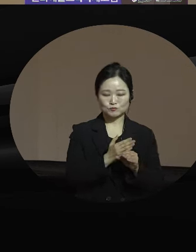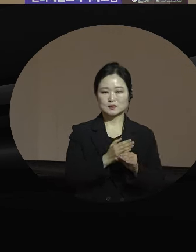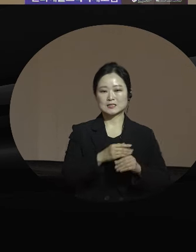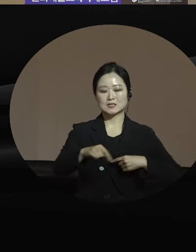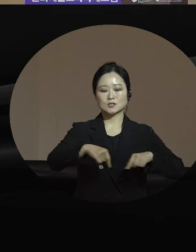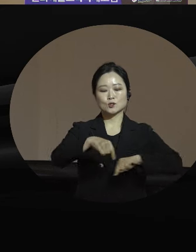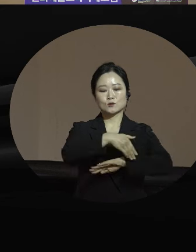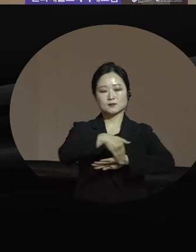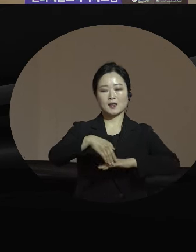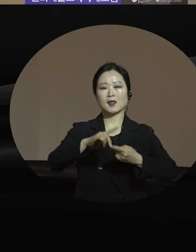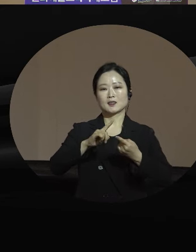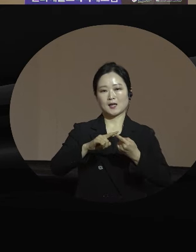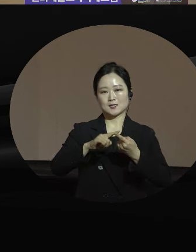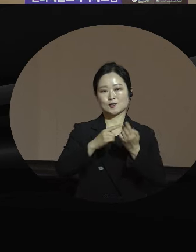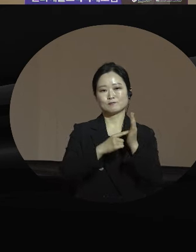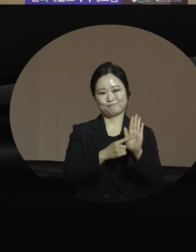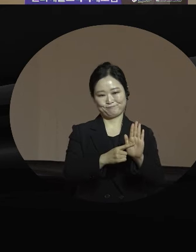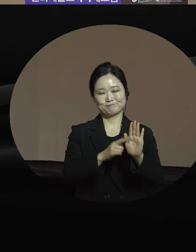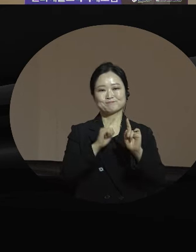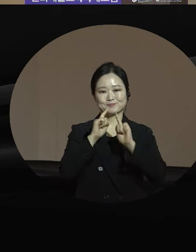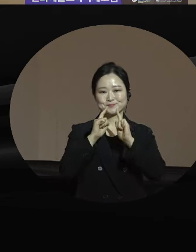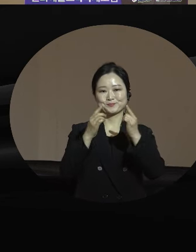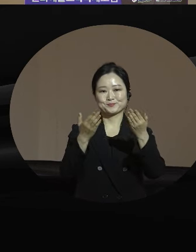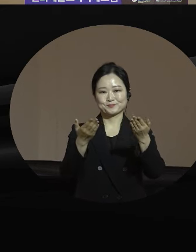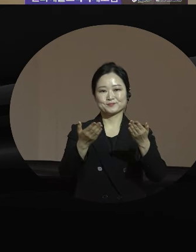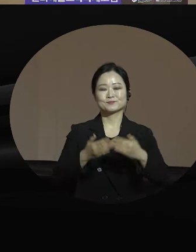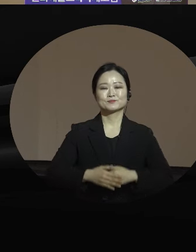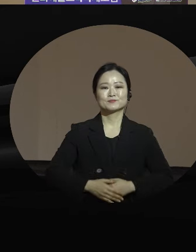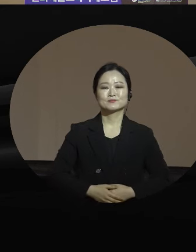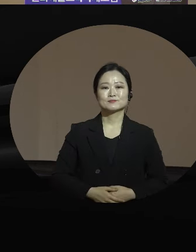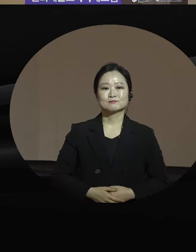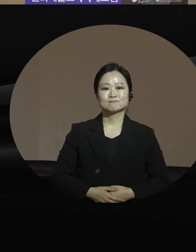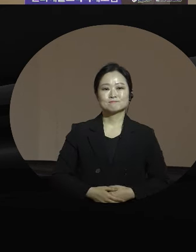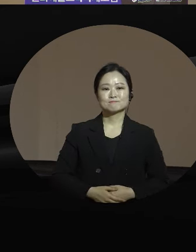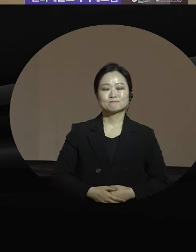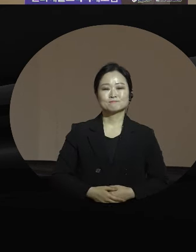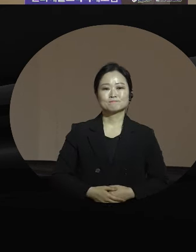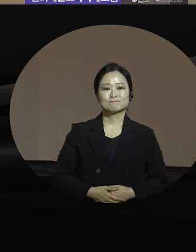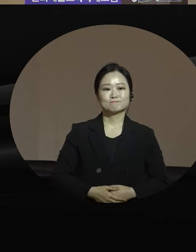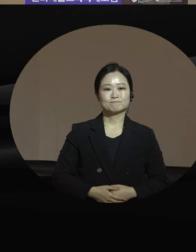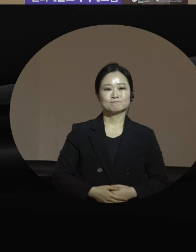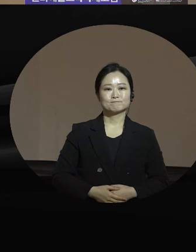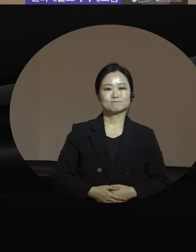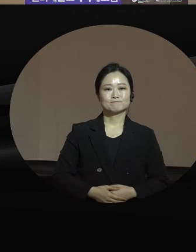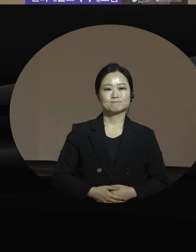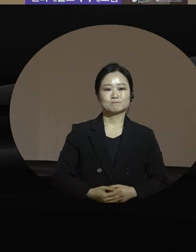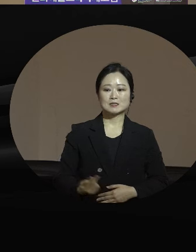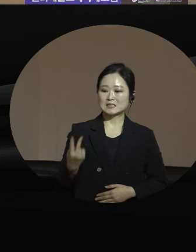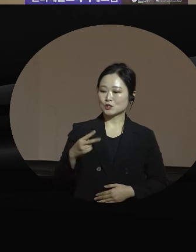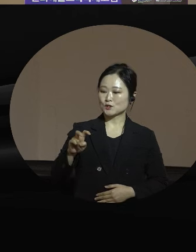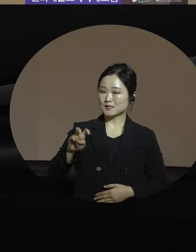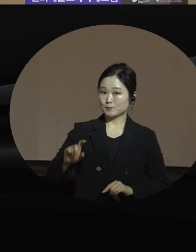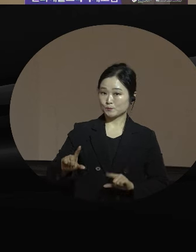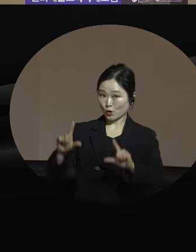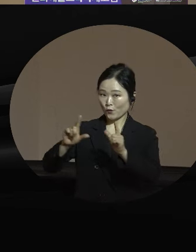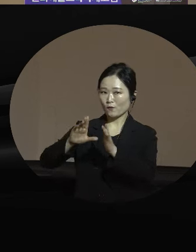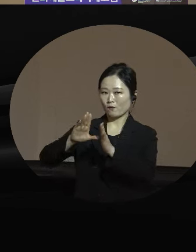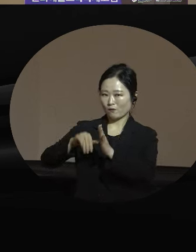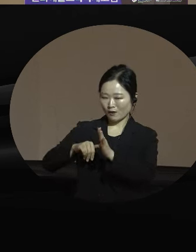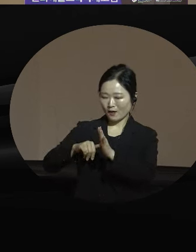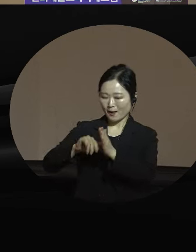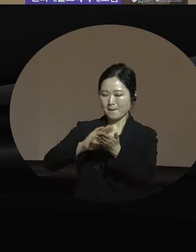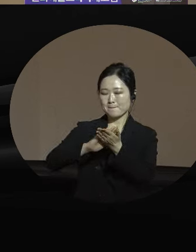after 24 years. Within the framework of development policy of Mongolia, related